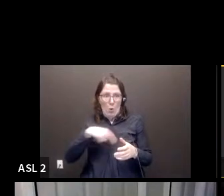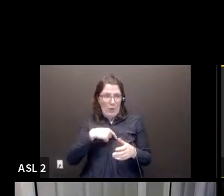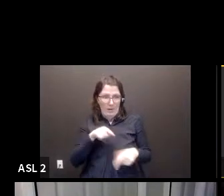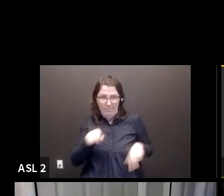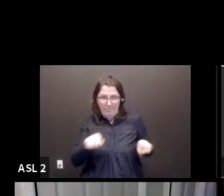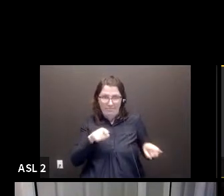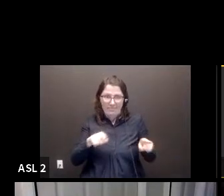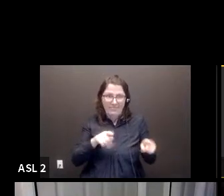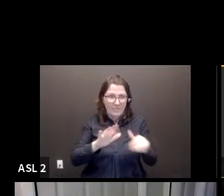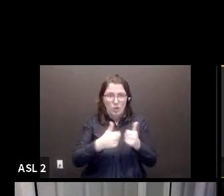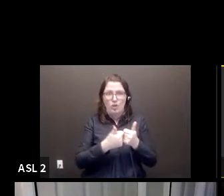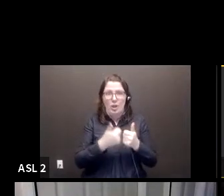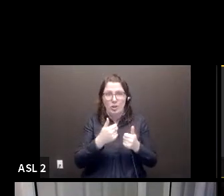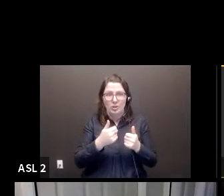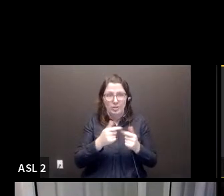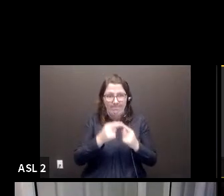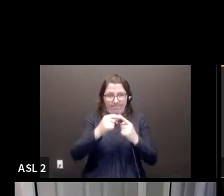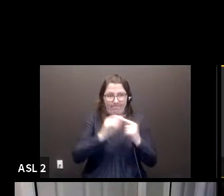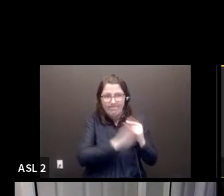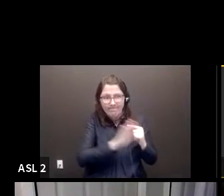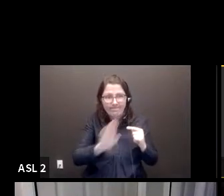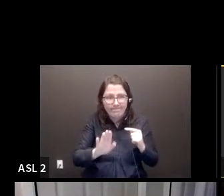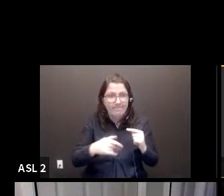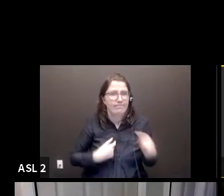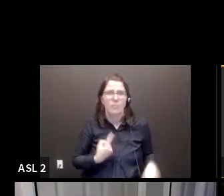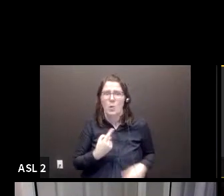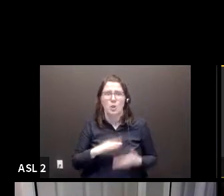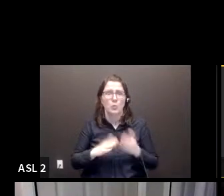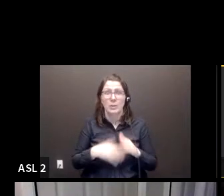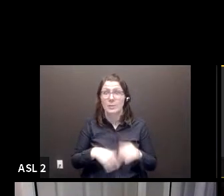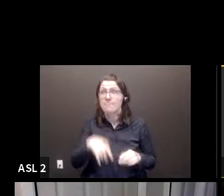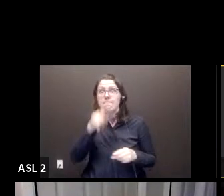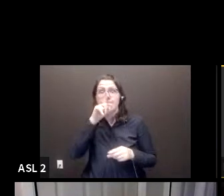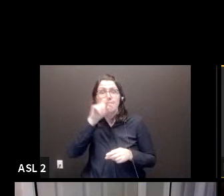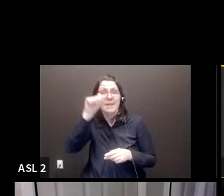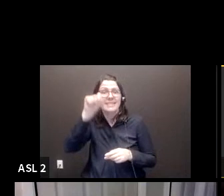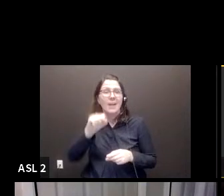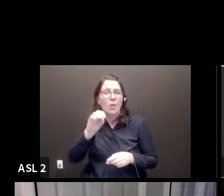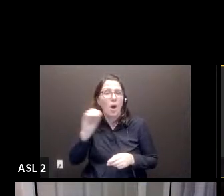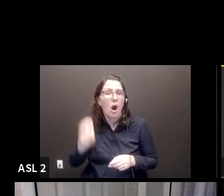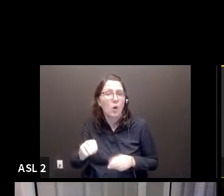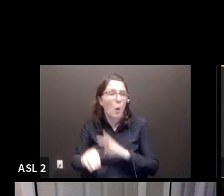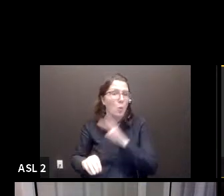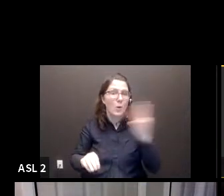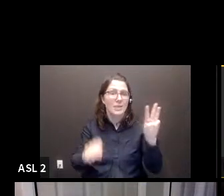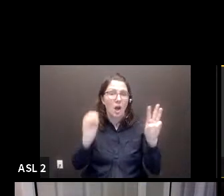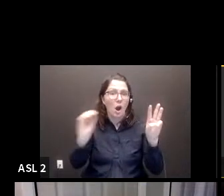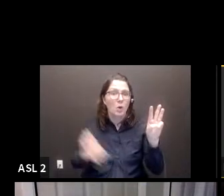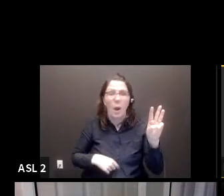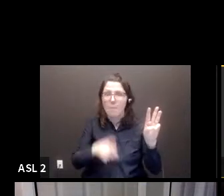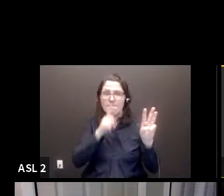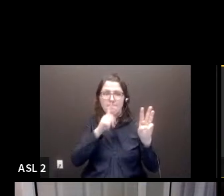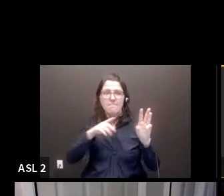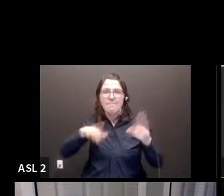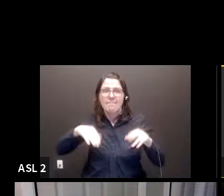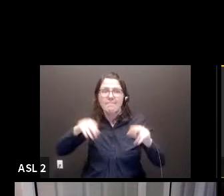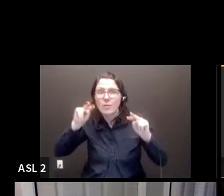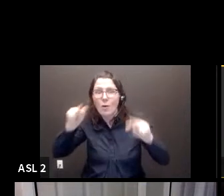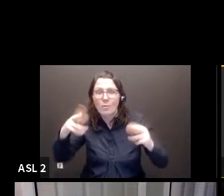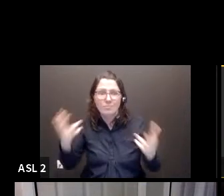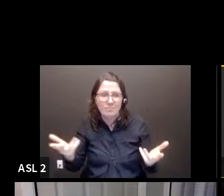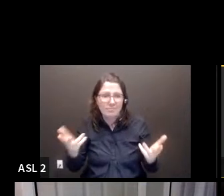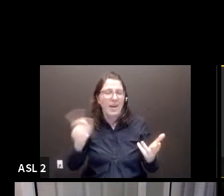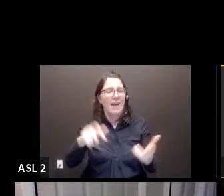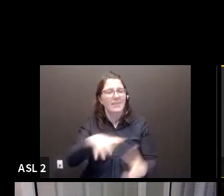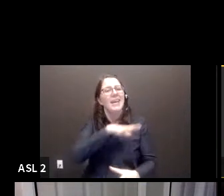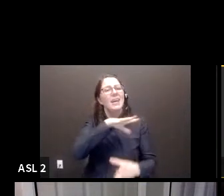only one community i'm not talking about what happened what's happening in the south and also in western ottawa uh so we have to include the